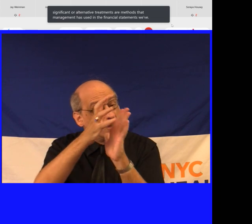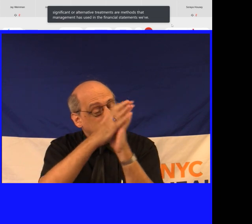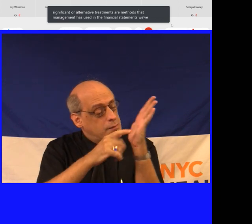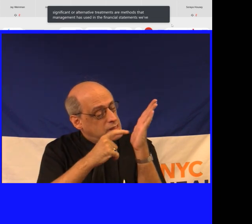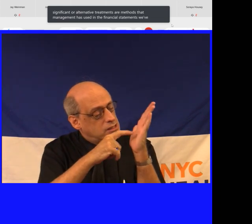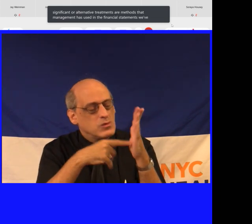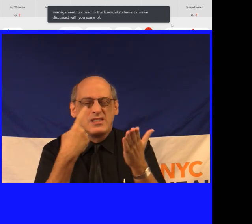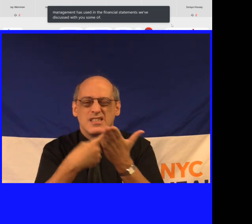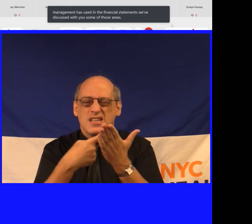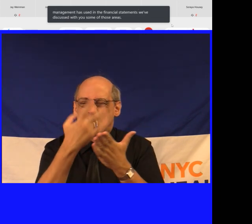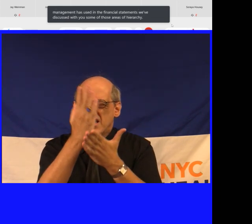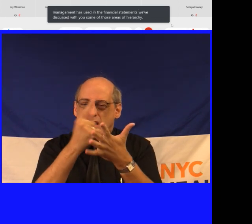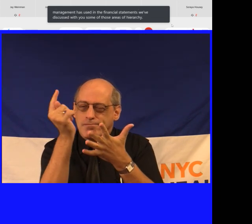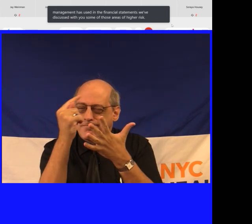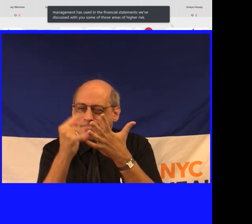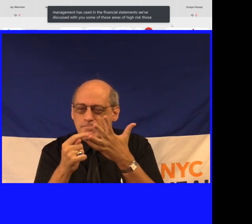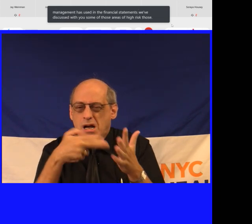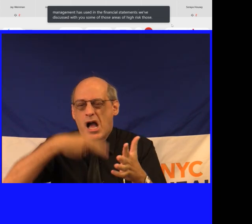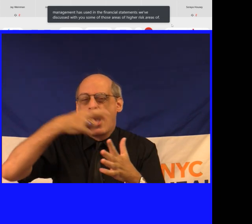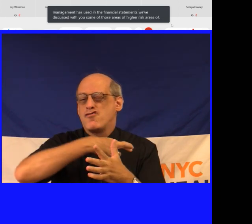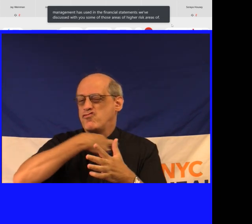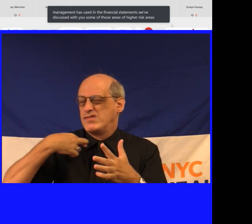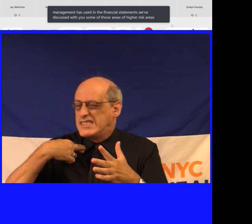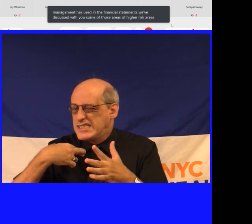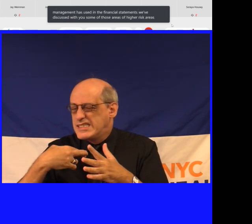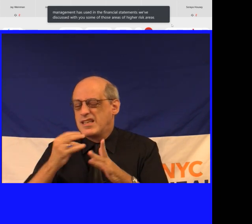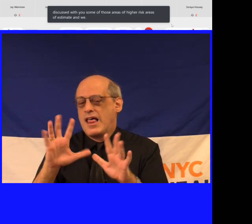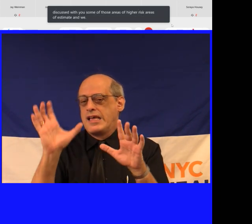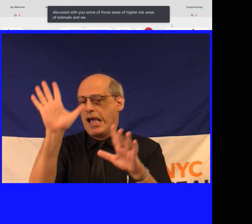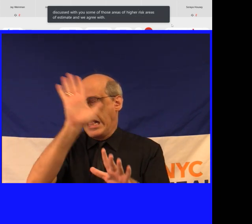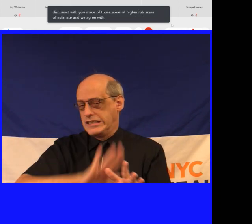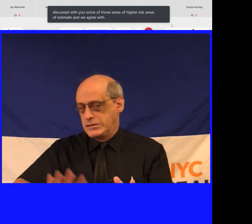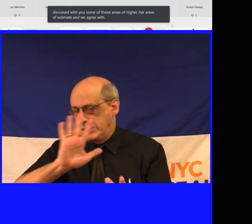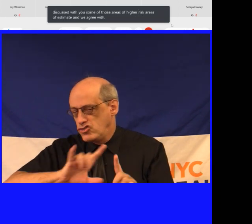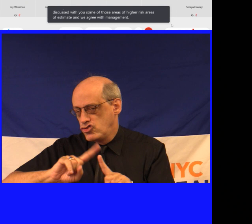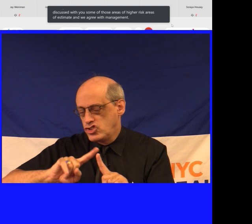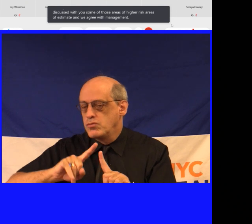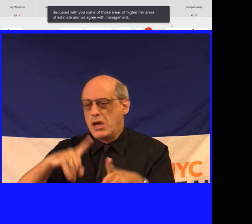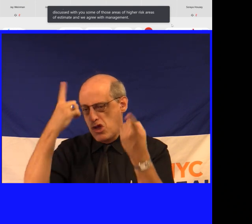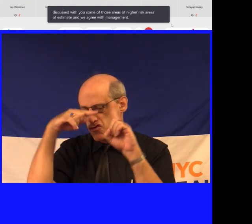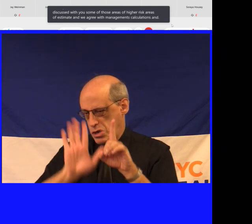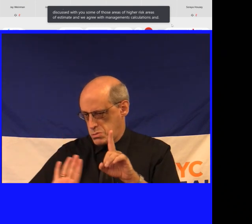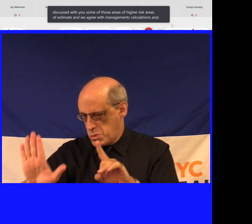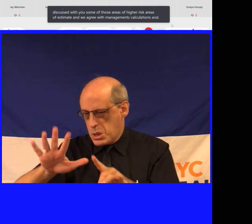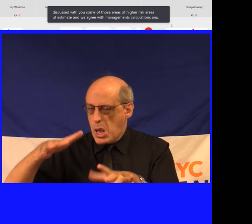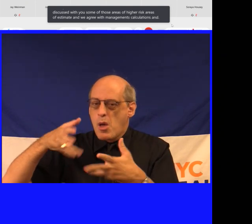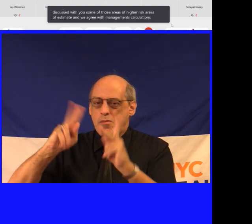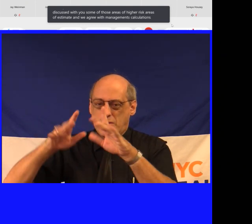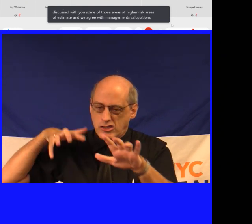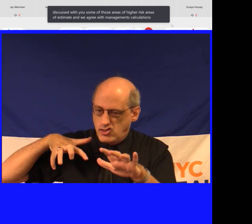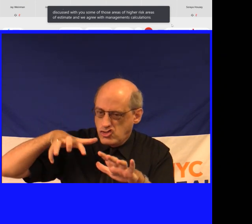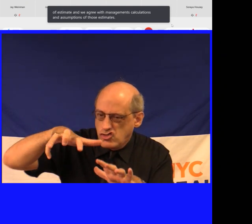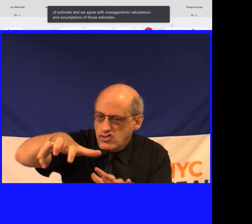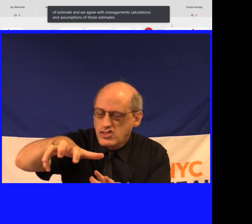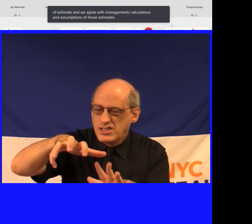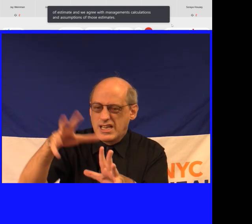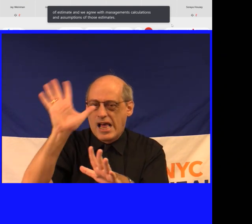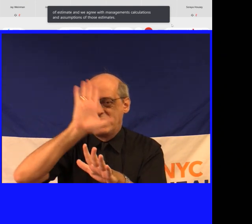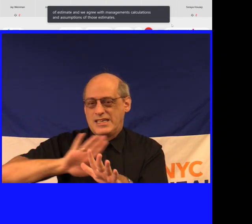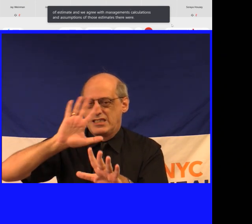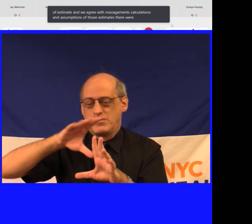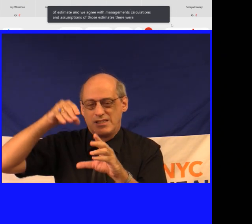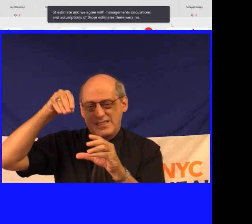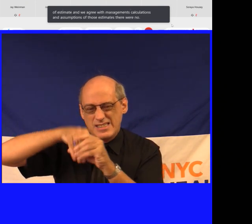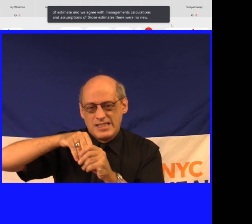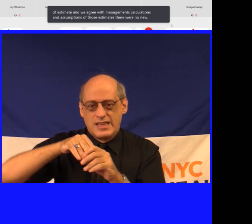some of those areas of higher risk, those areas of estimate, and we agree with management's calculations and assumptions of those estimates. There were no